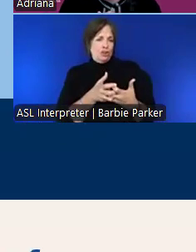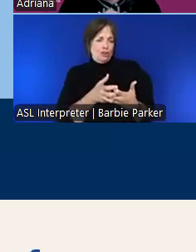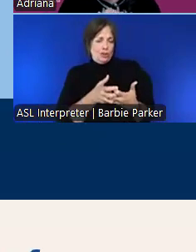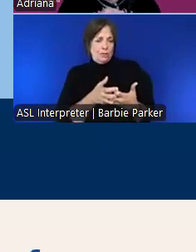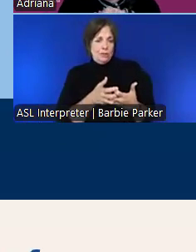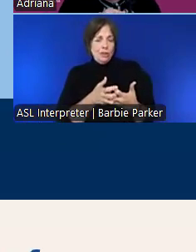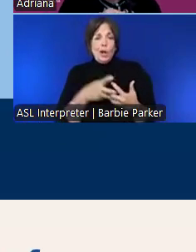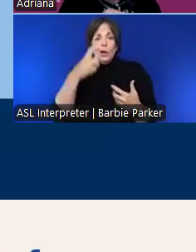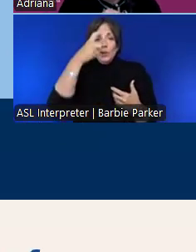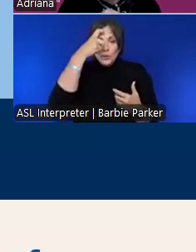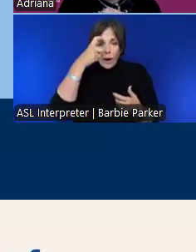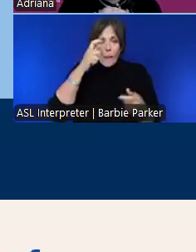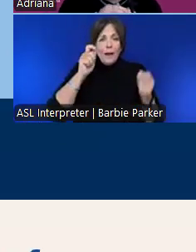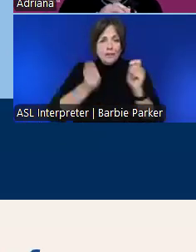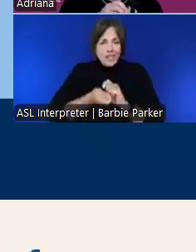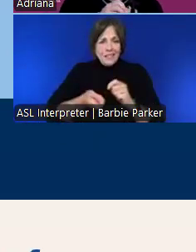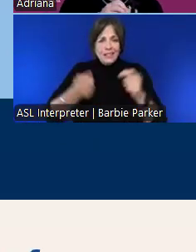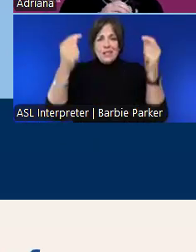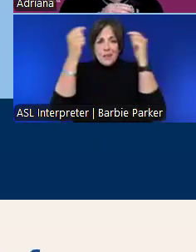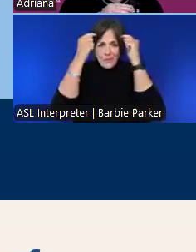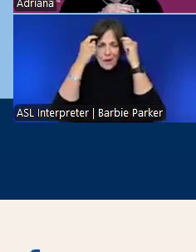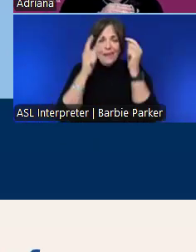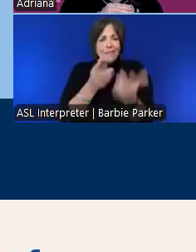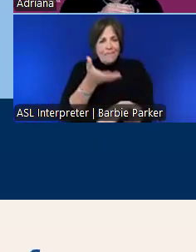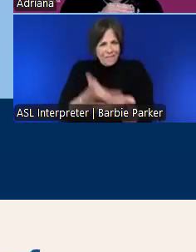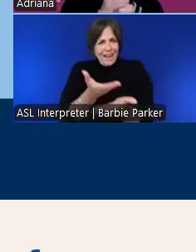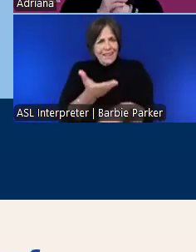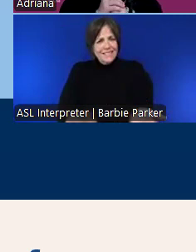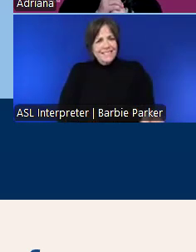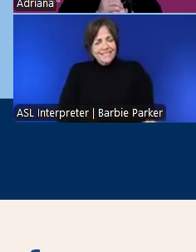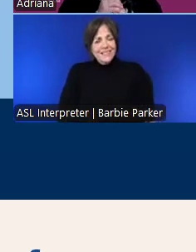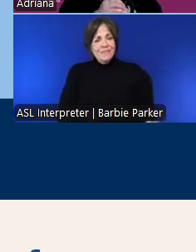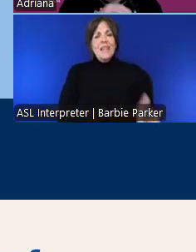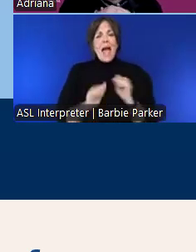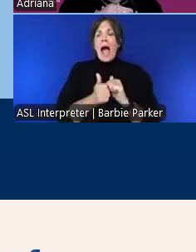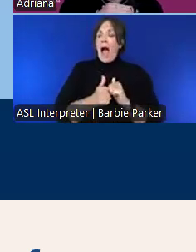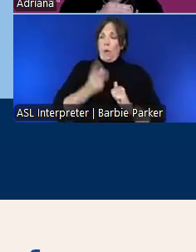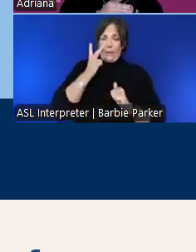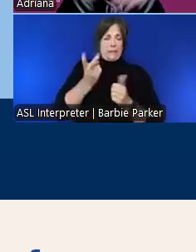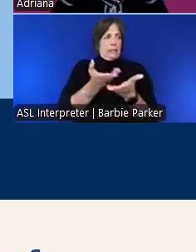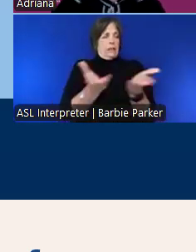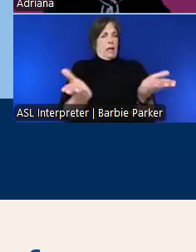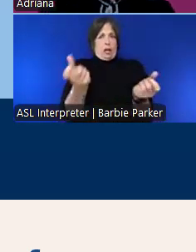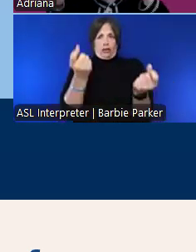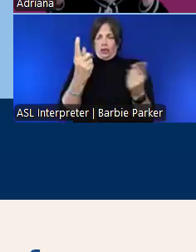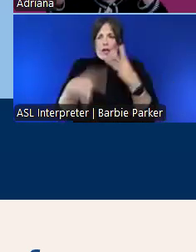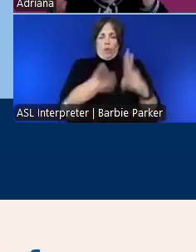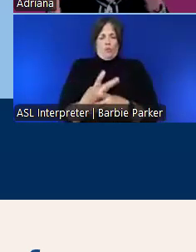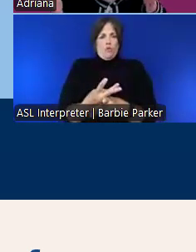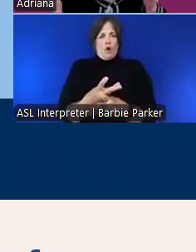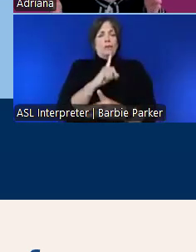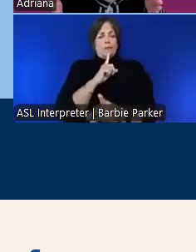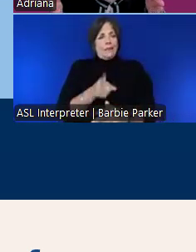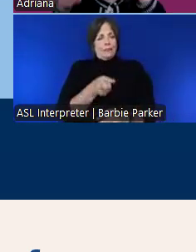trauma changes our brain. It changes the way that we perceive the world. It changes. And so if we perceive a